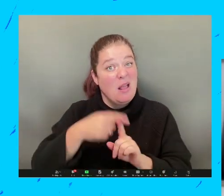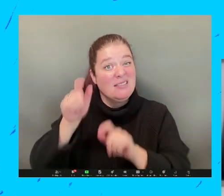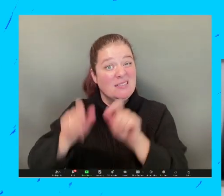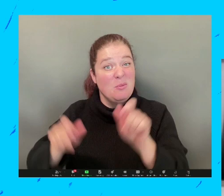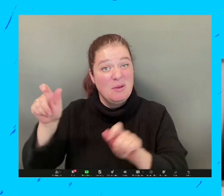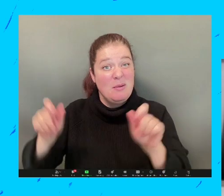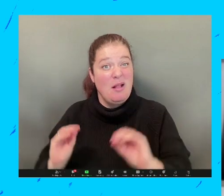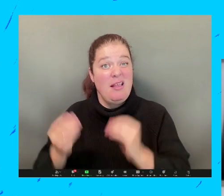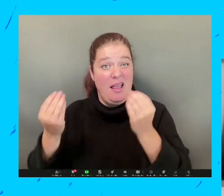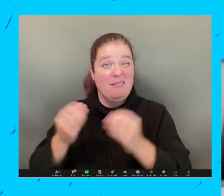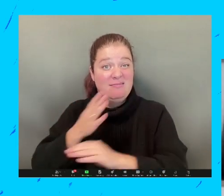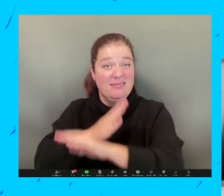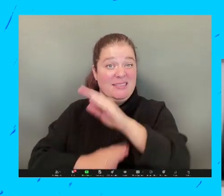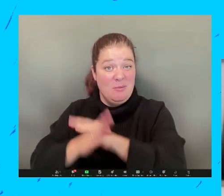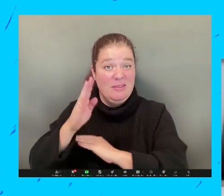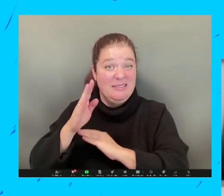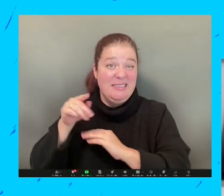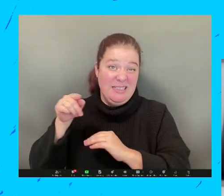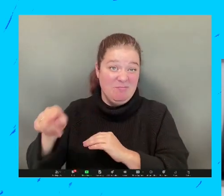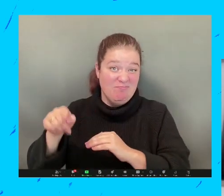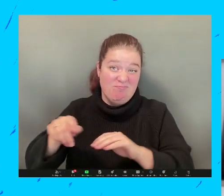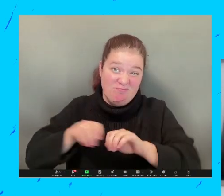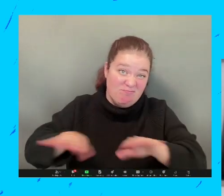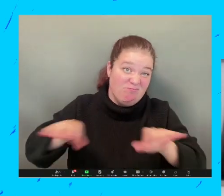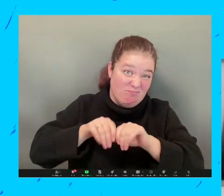So media, thank you.